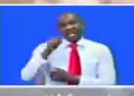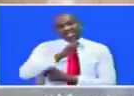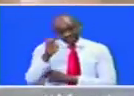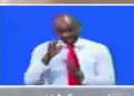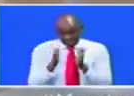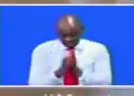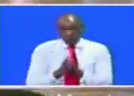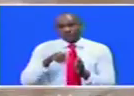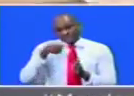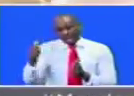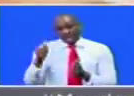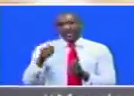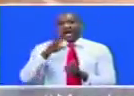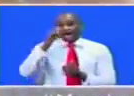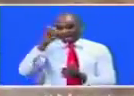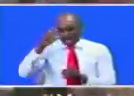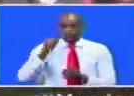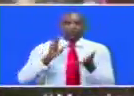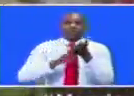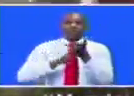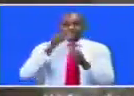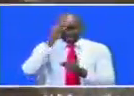as Migori governor.